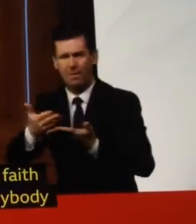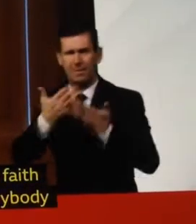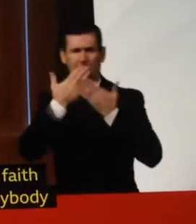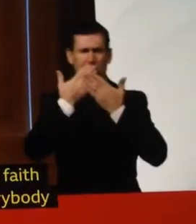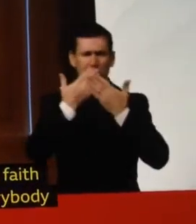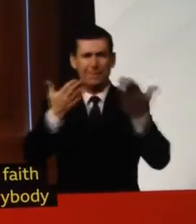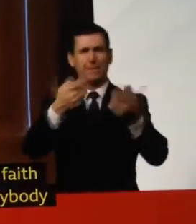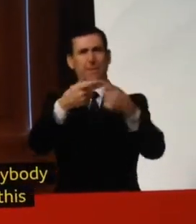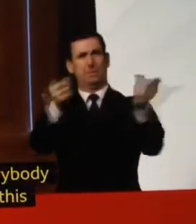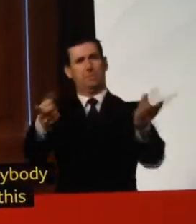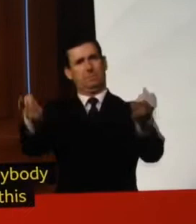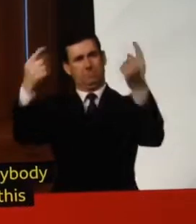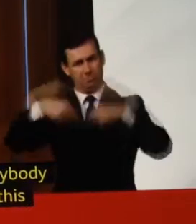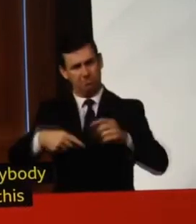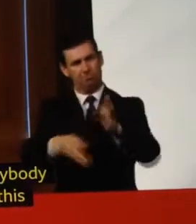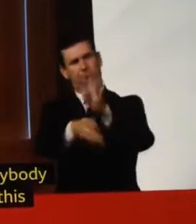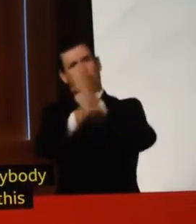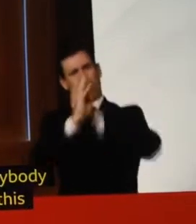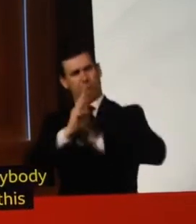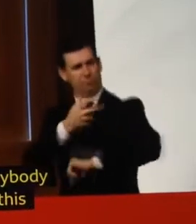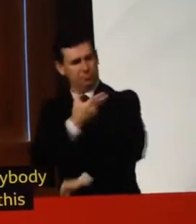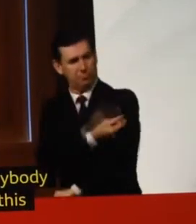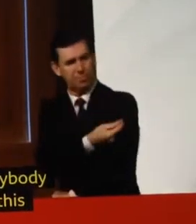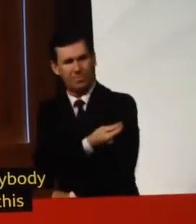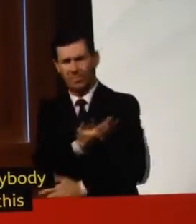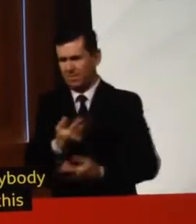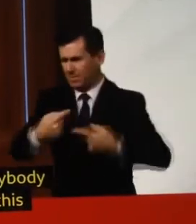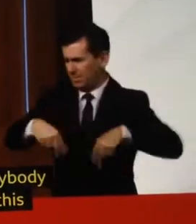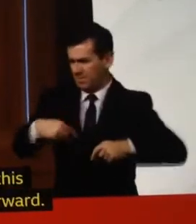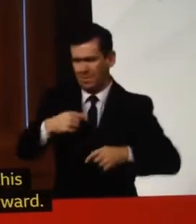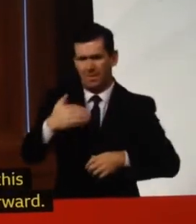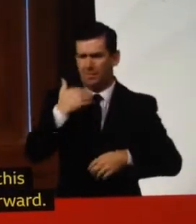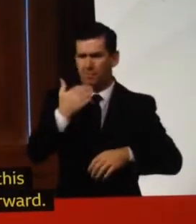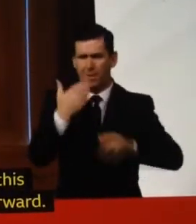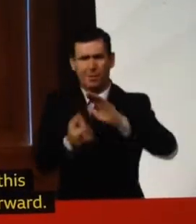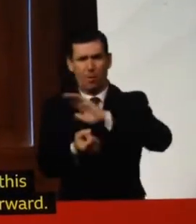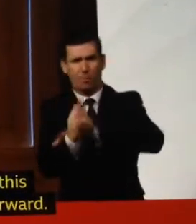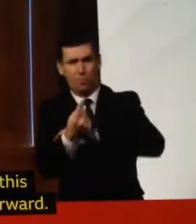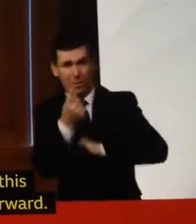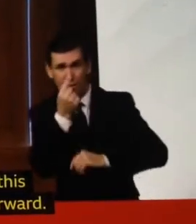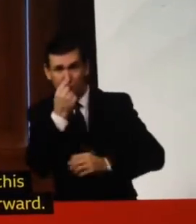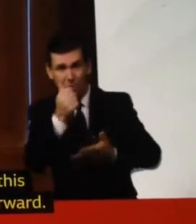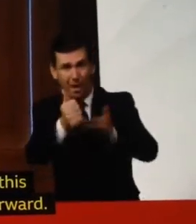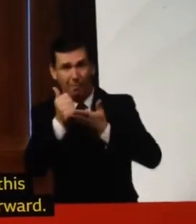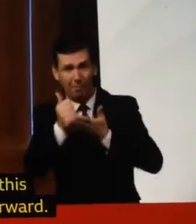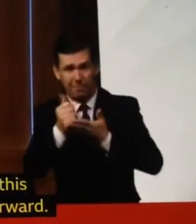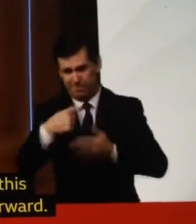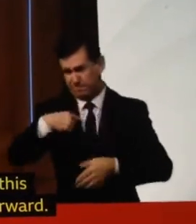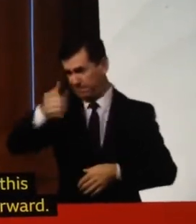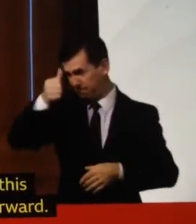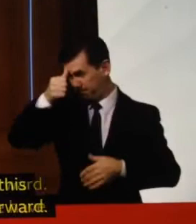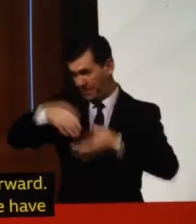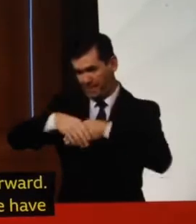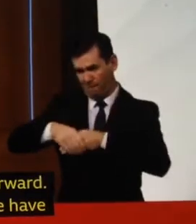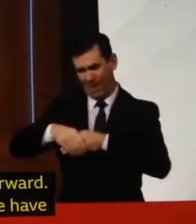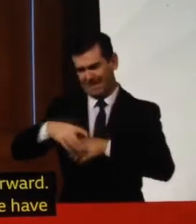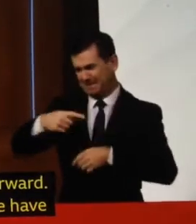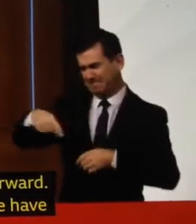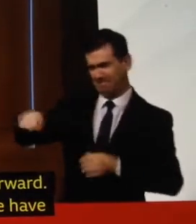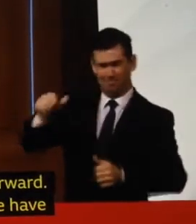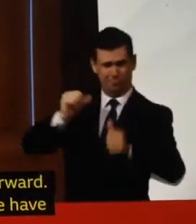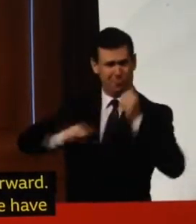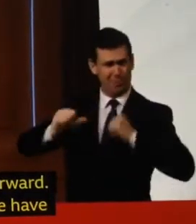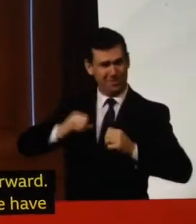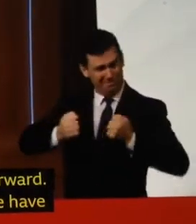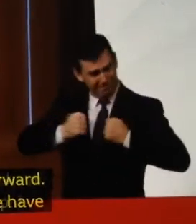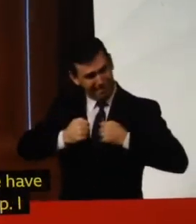as the Prime Minister said, we have lots of opportunities to help. I know of many people, many of my friends who I'm incredibly proud of, who are